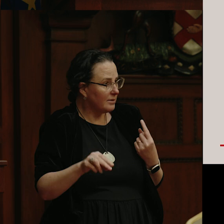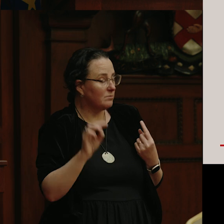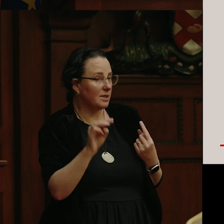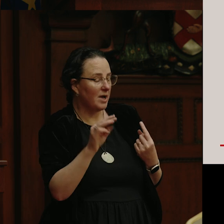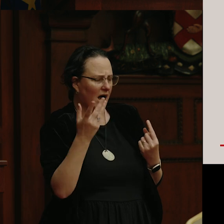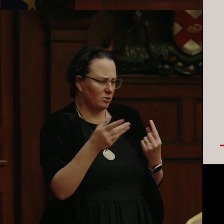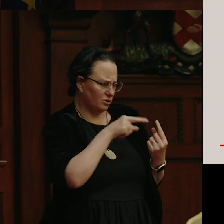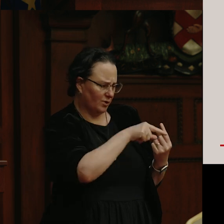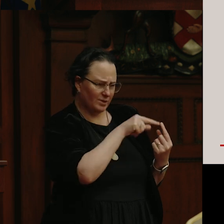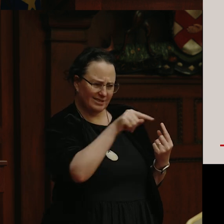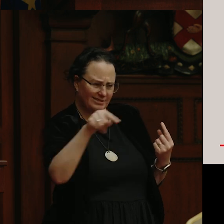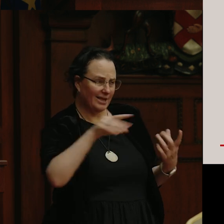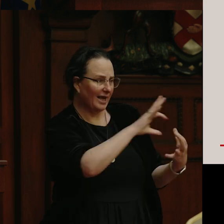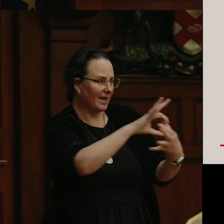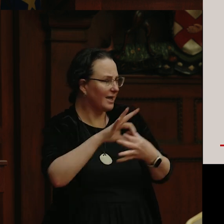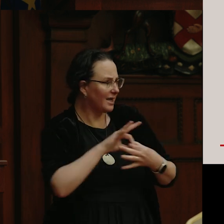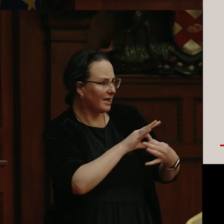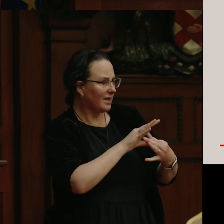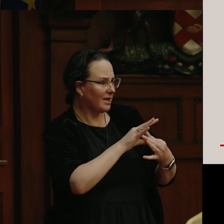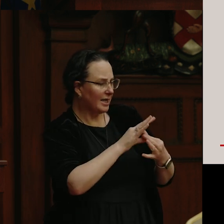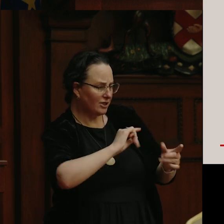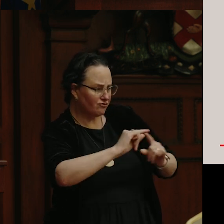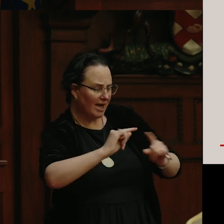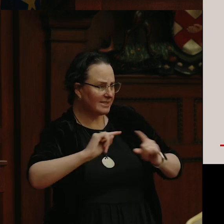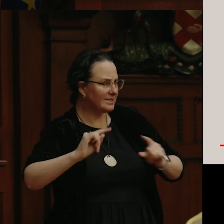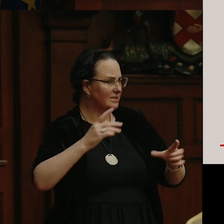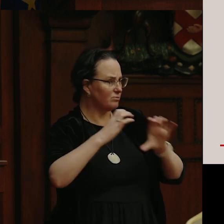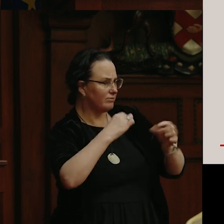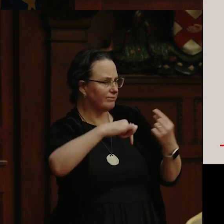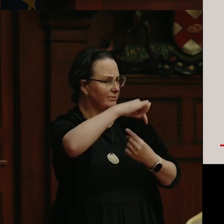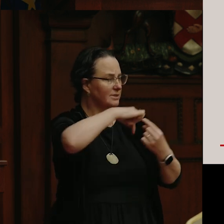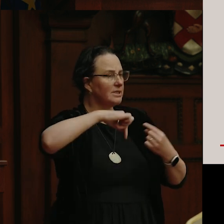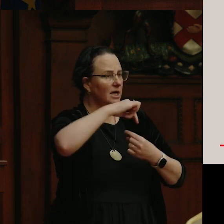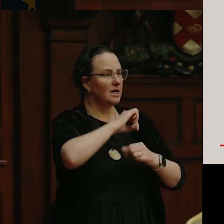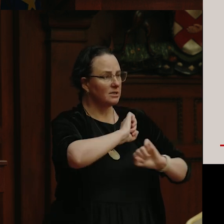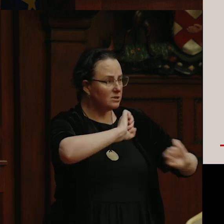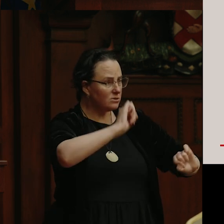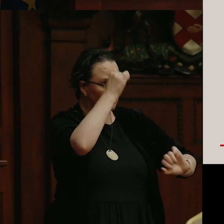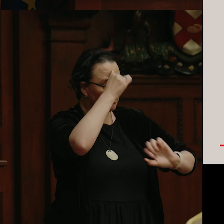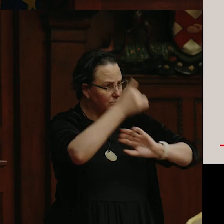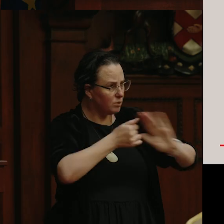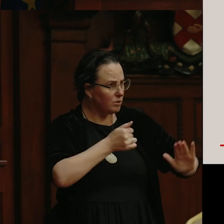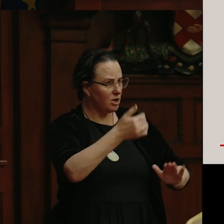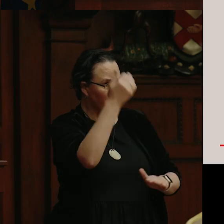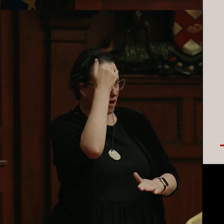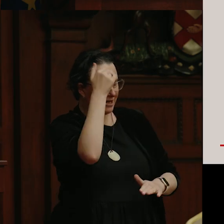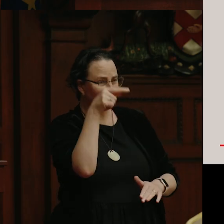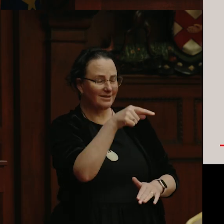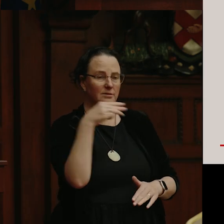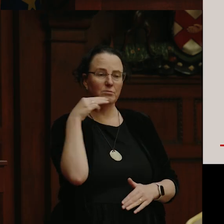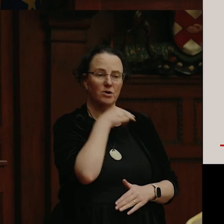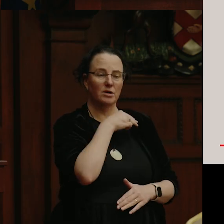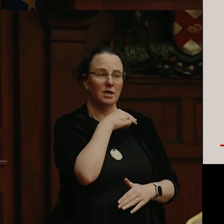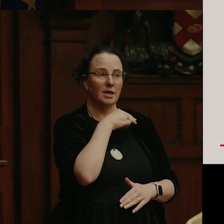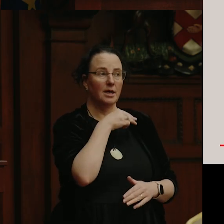And then what's really important to us is that we partner with people living with Sjögren's throughout, because your expertise is critical. And as I always say, we will